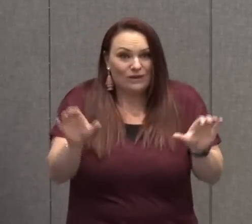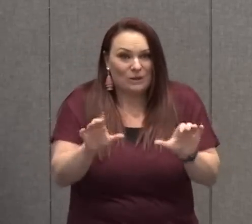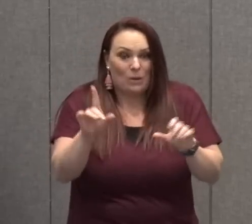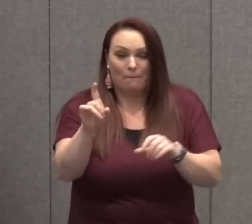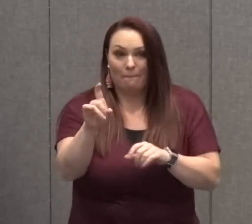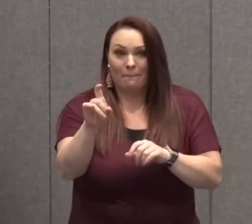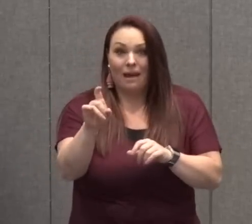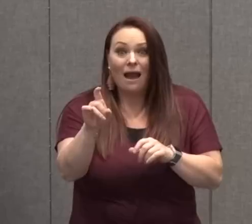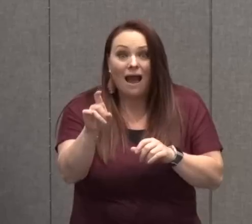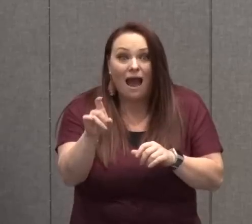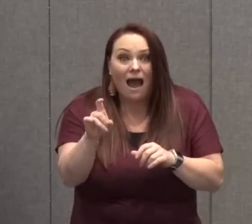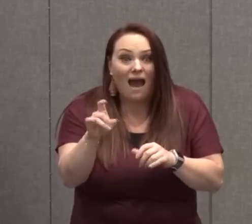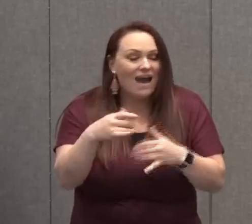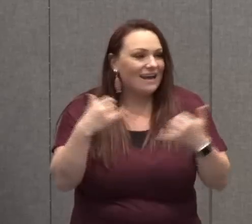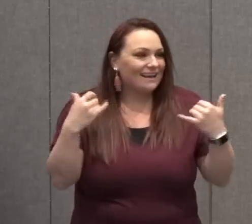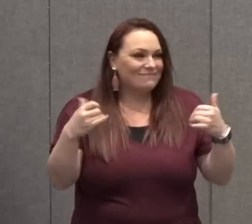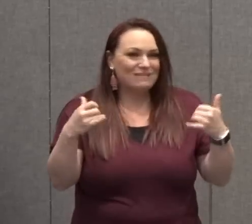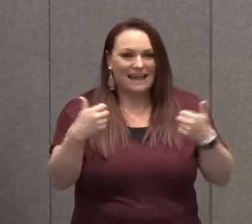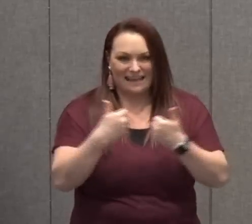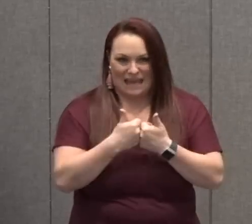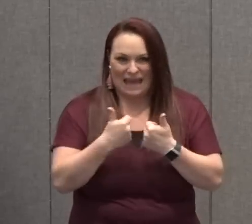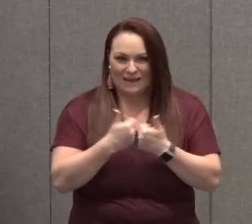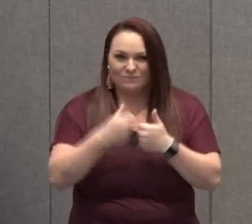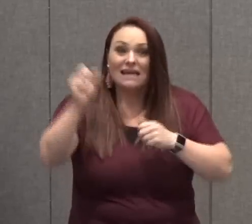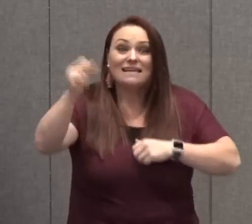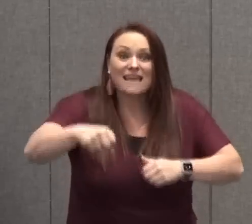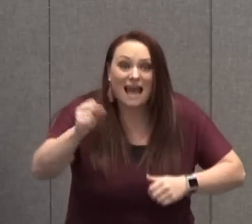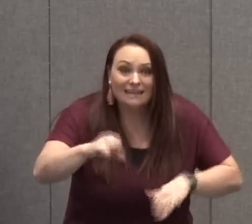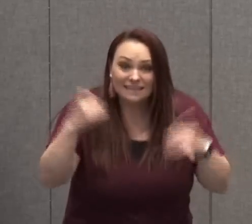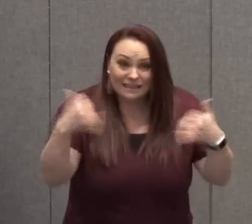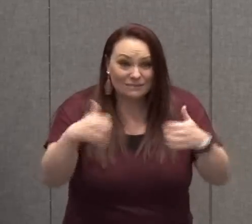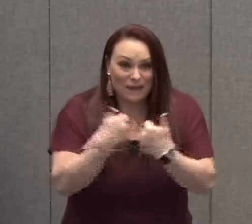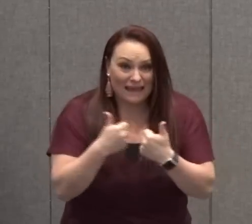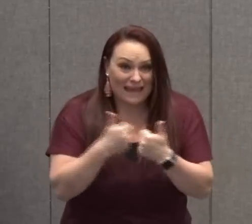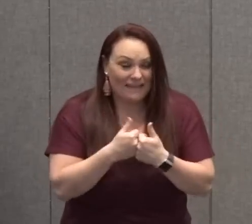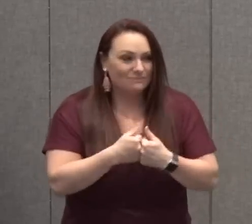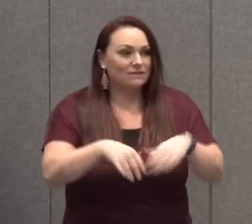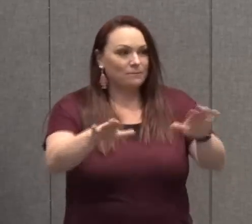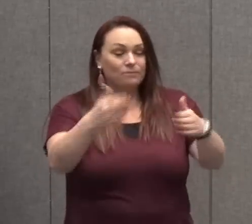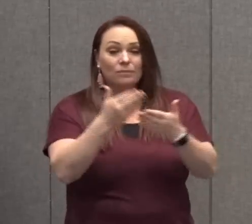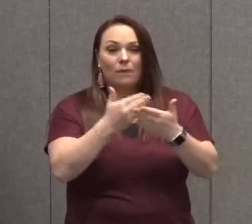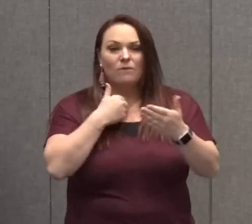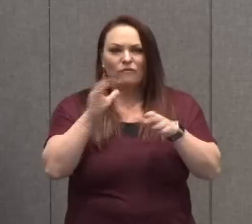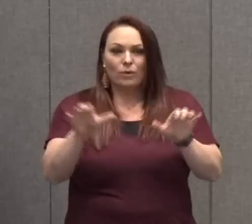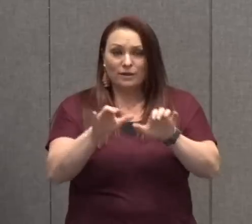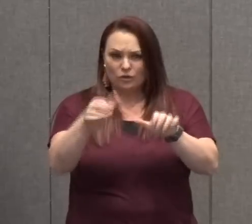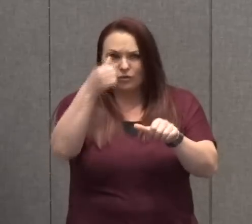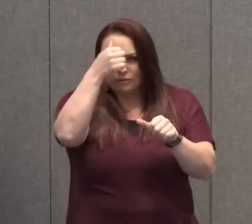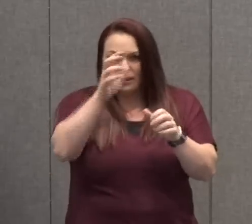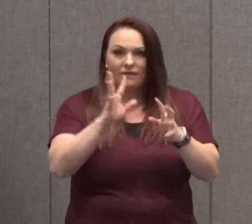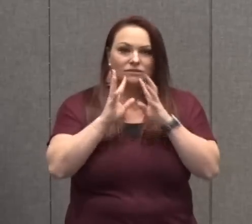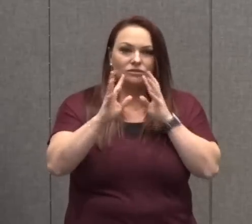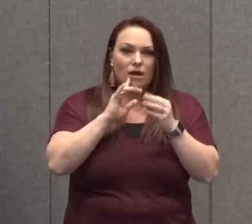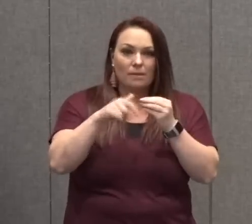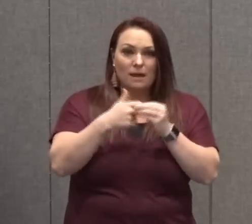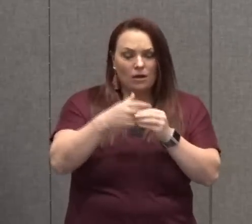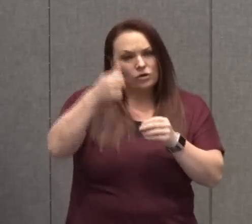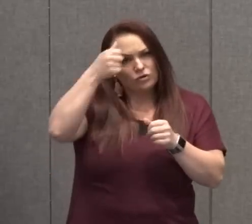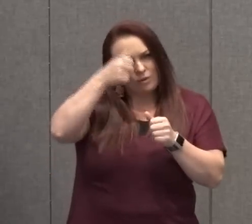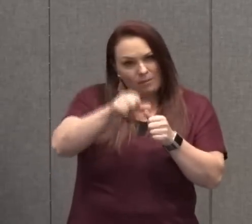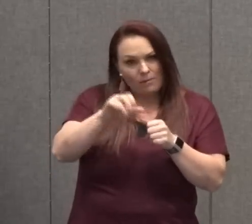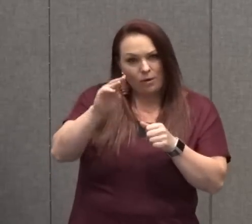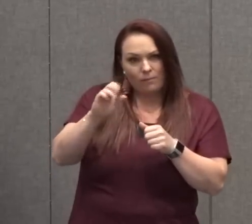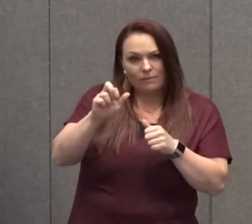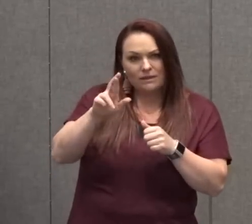Play games, let's play some games. Before we do, let's talk about, do you remember when Ms. Martindale would always